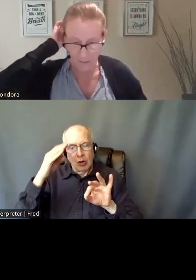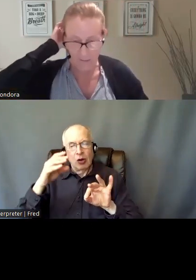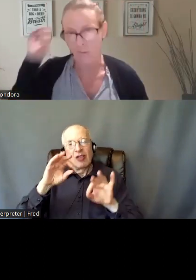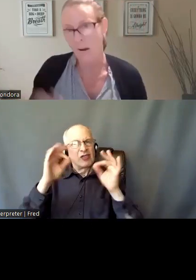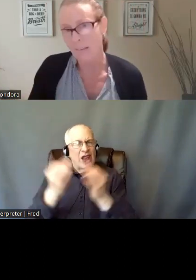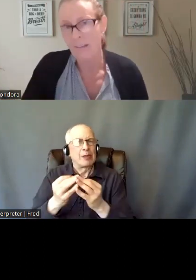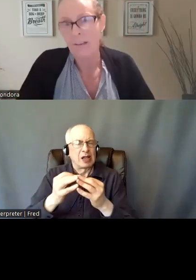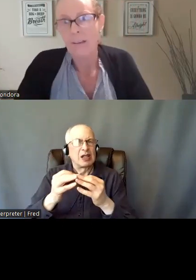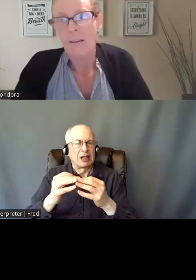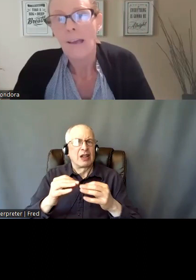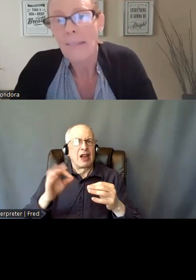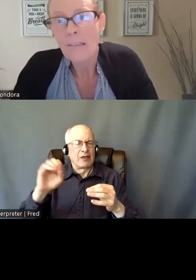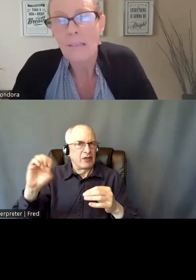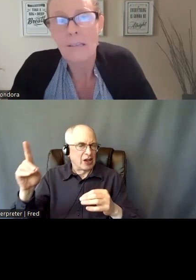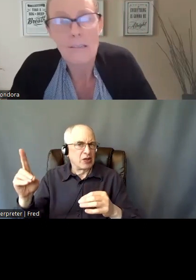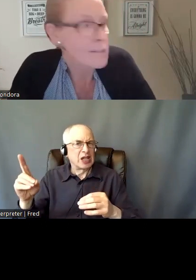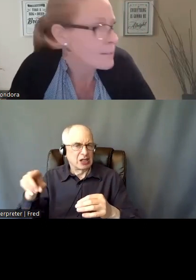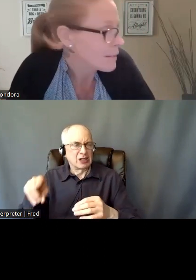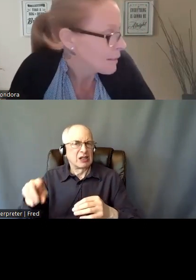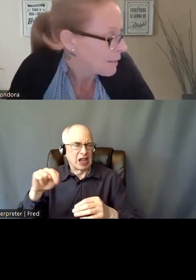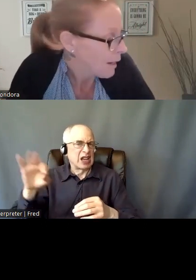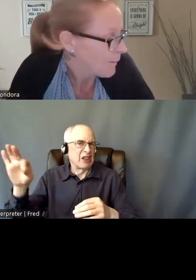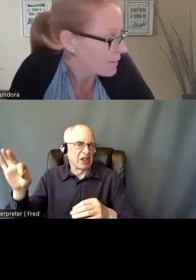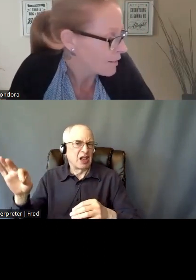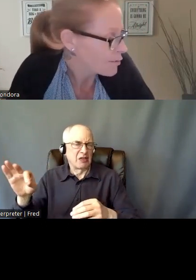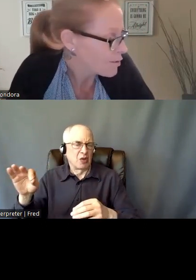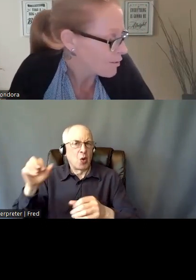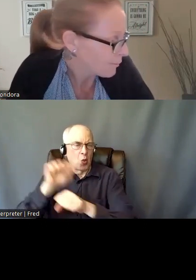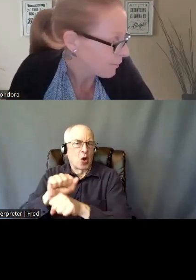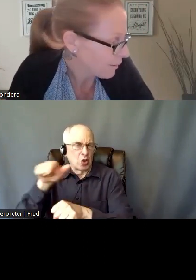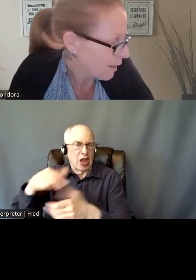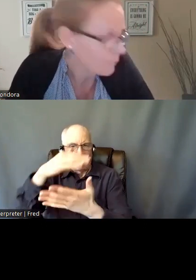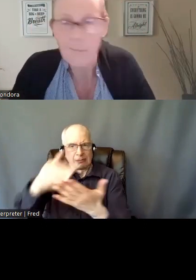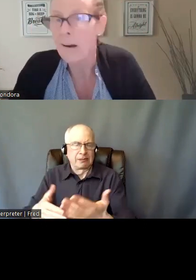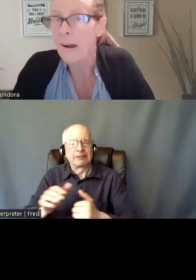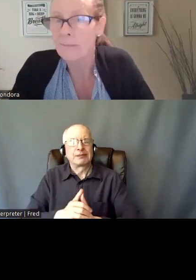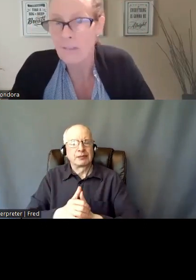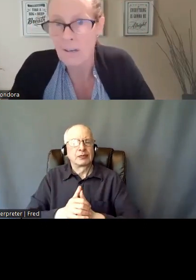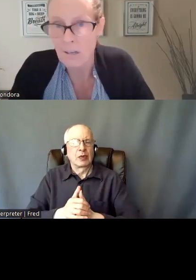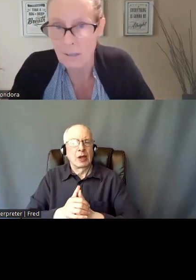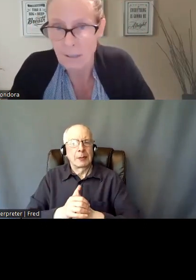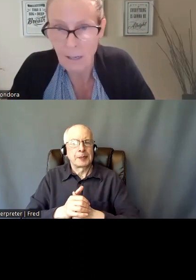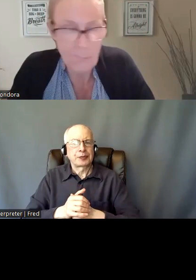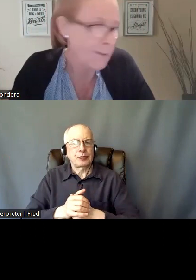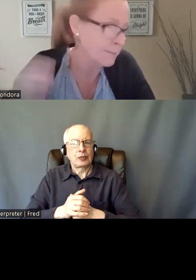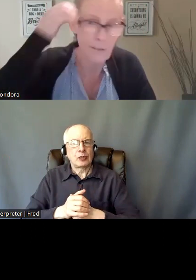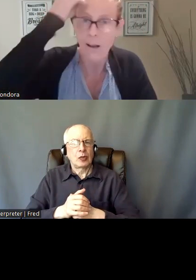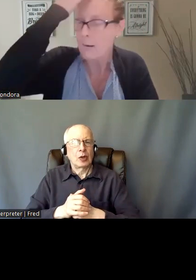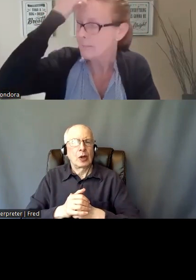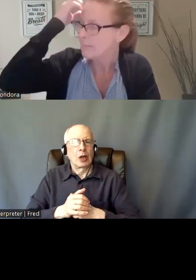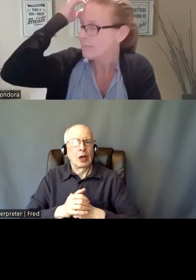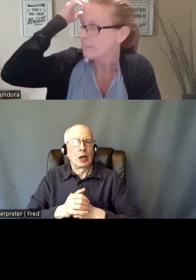in this area as well. And this is has us shift from our conversation